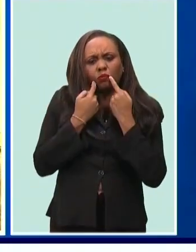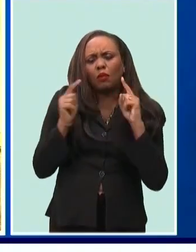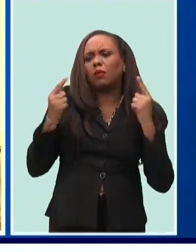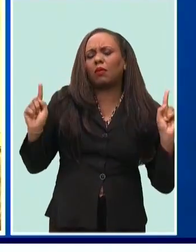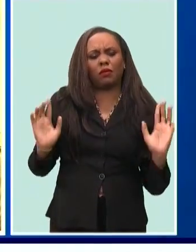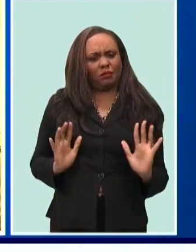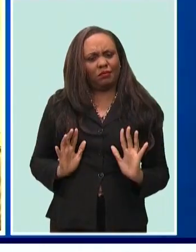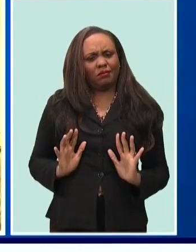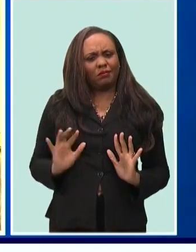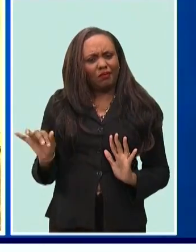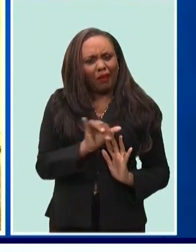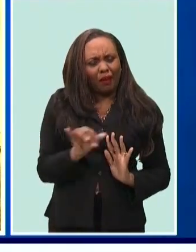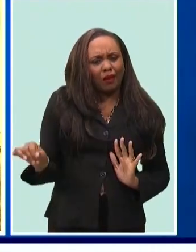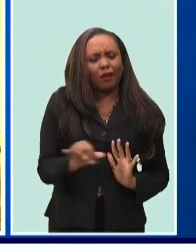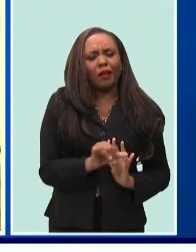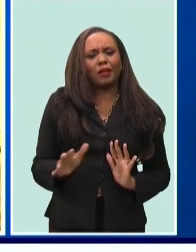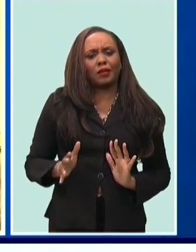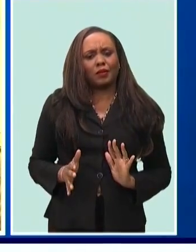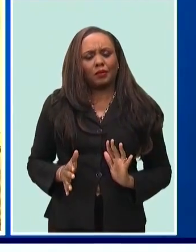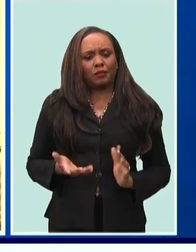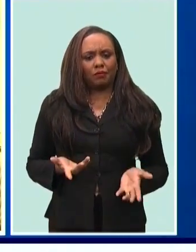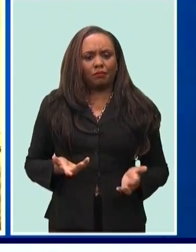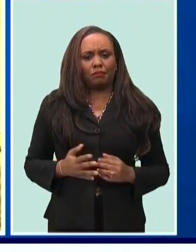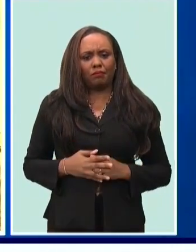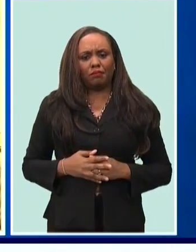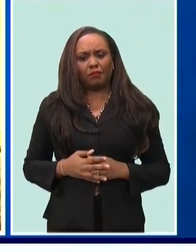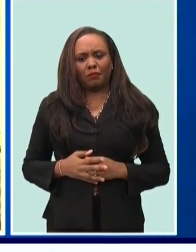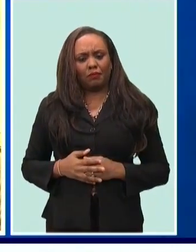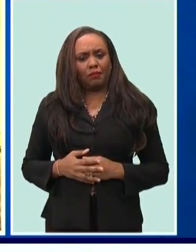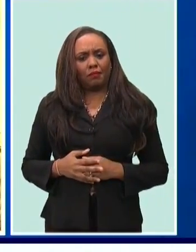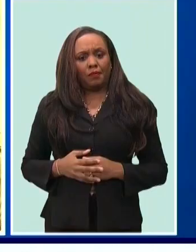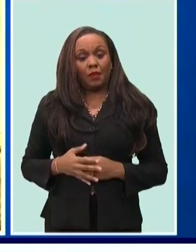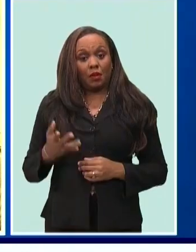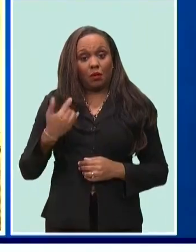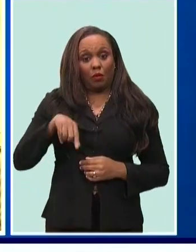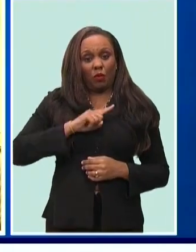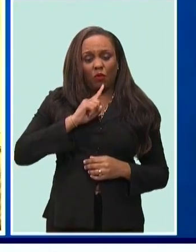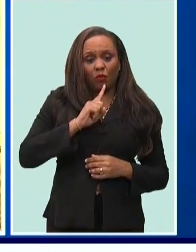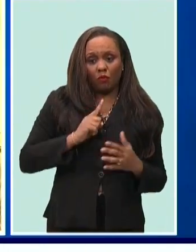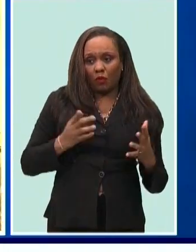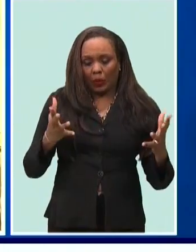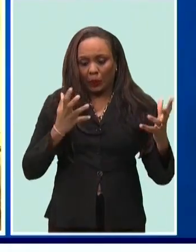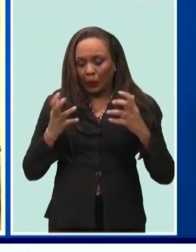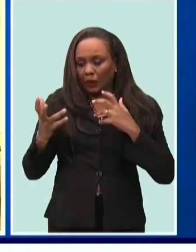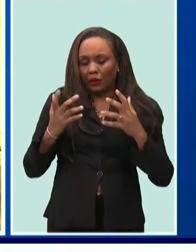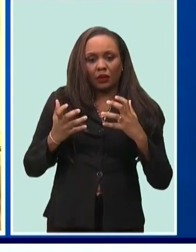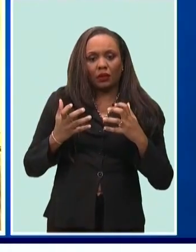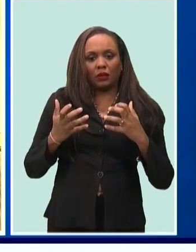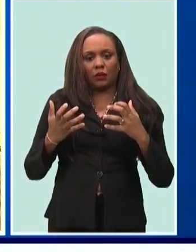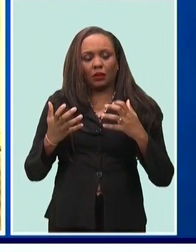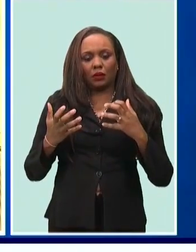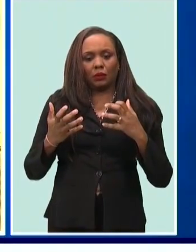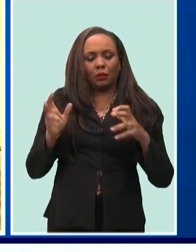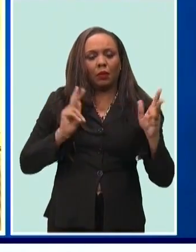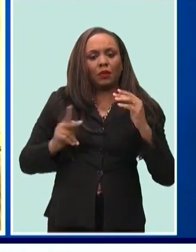furthered their education as a person who sits behind a desk. And so having the CVQs and the